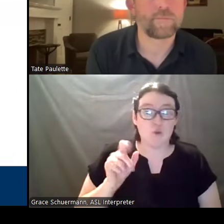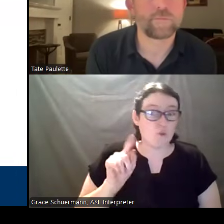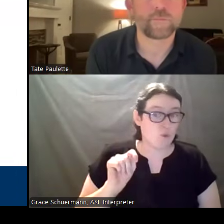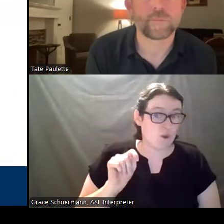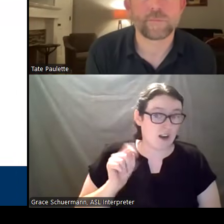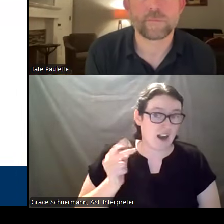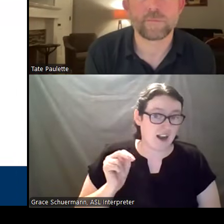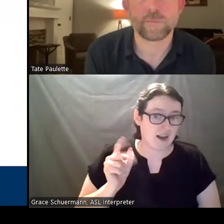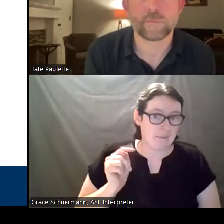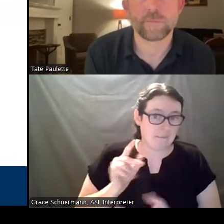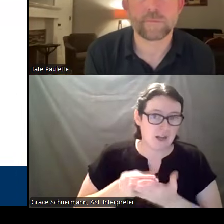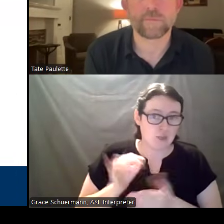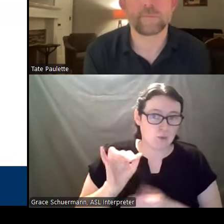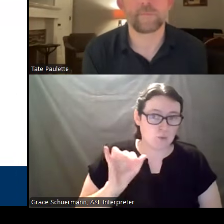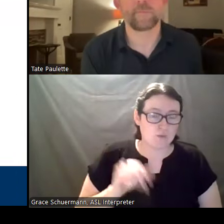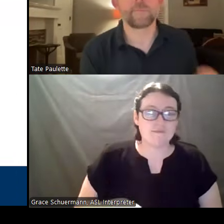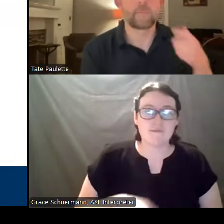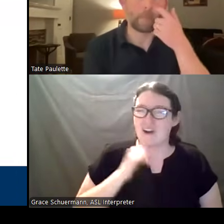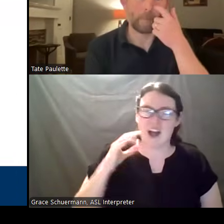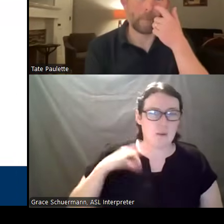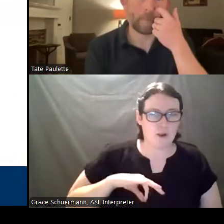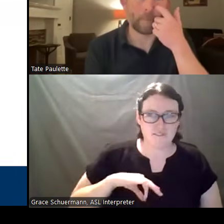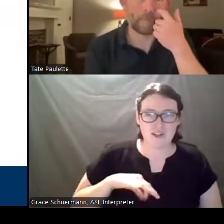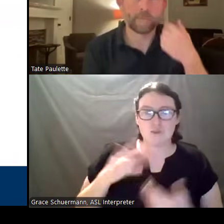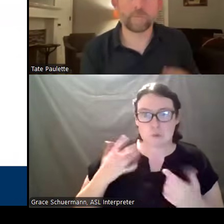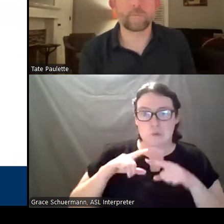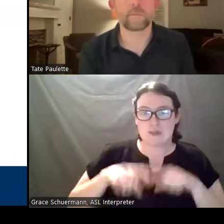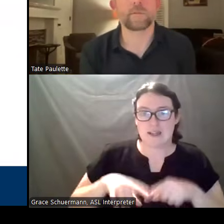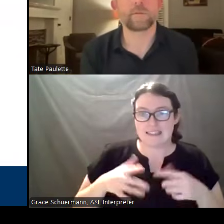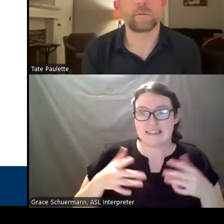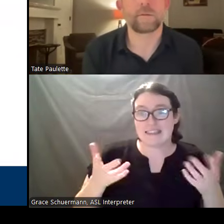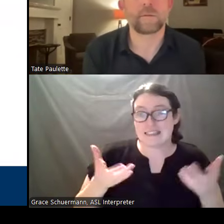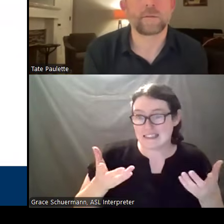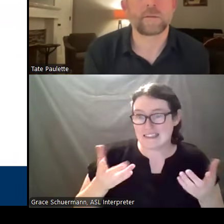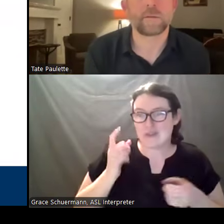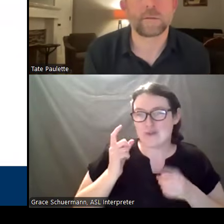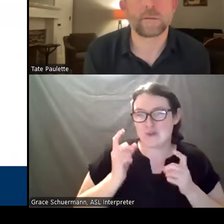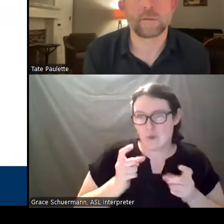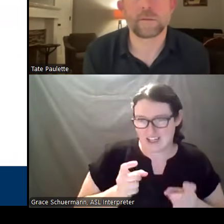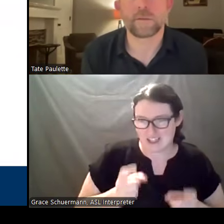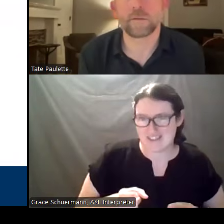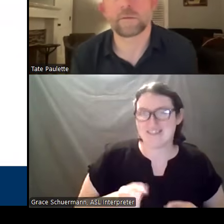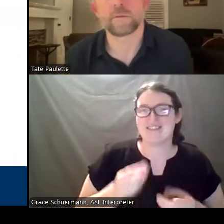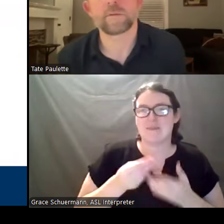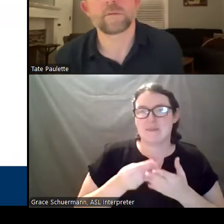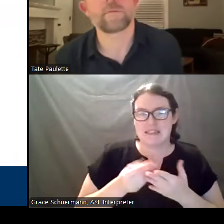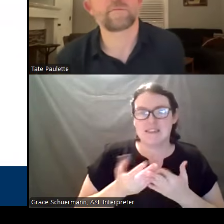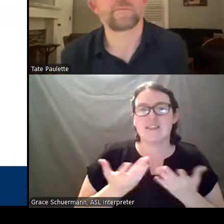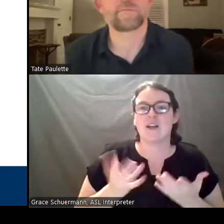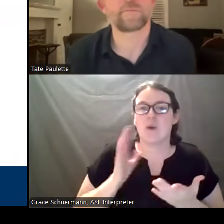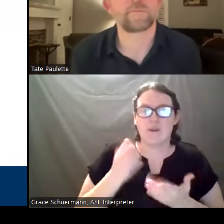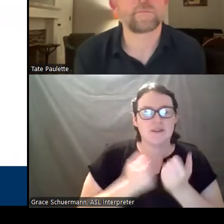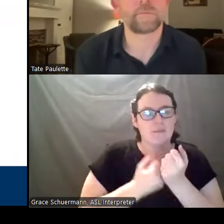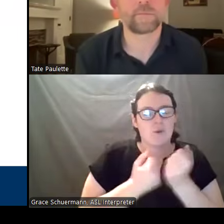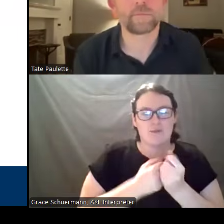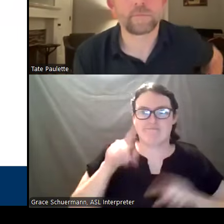As a nonprofit organization, we do rely on donations of all levels to support our mission. These donations support a wide variety of